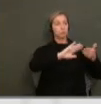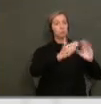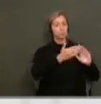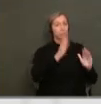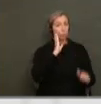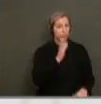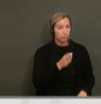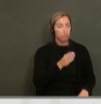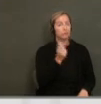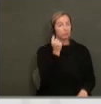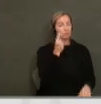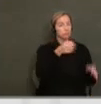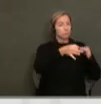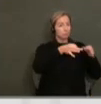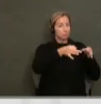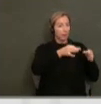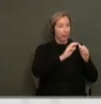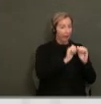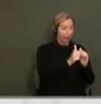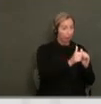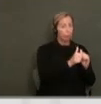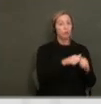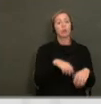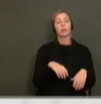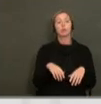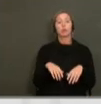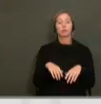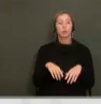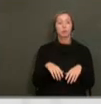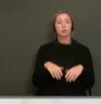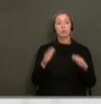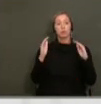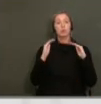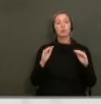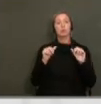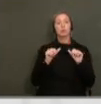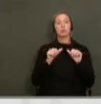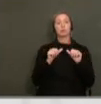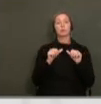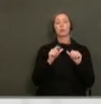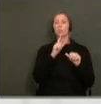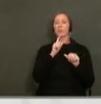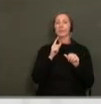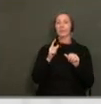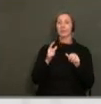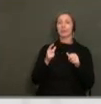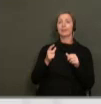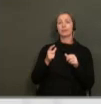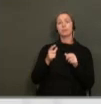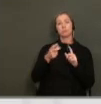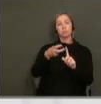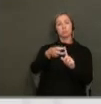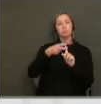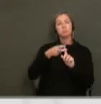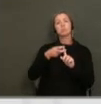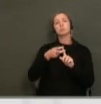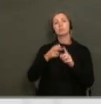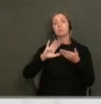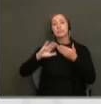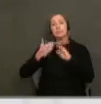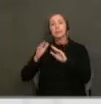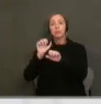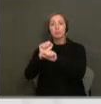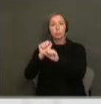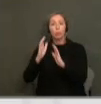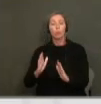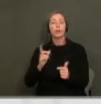are also investing in the retention and recruitment of our city employees. The city of San Antonio, just like any other